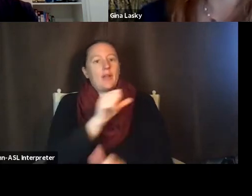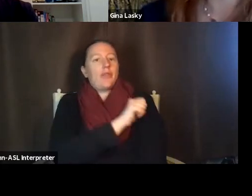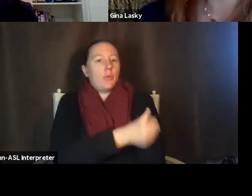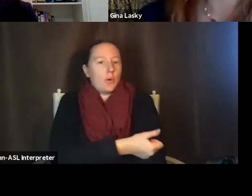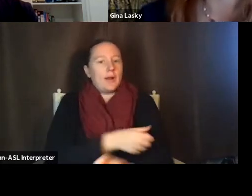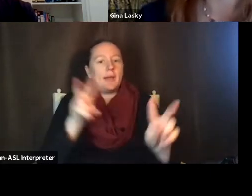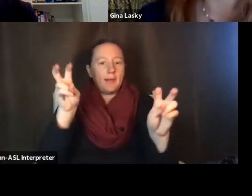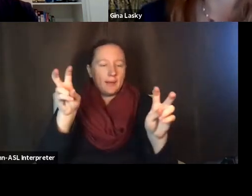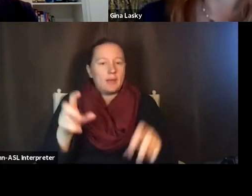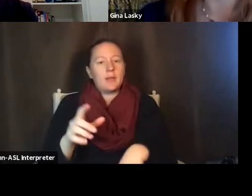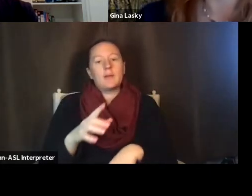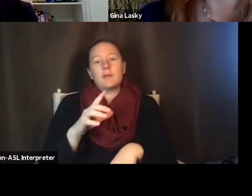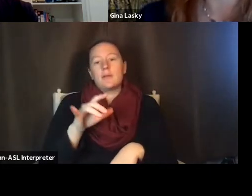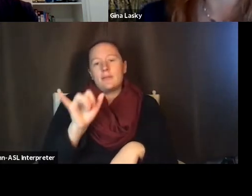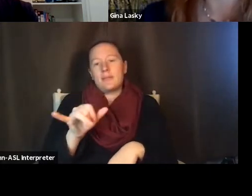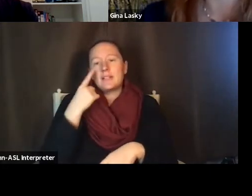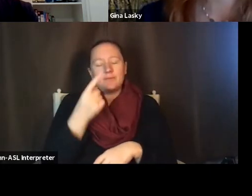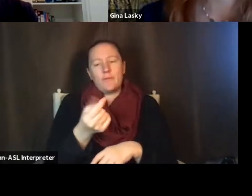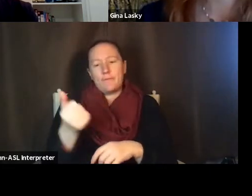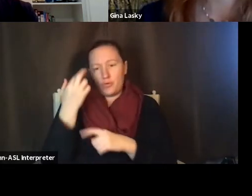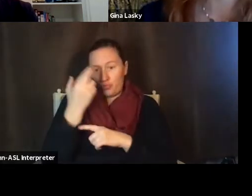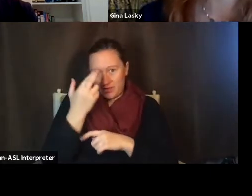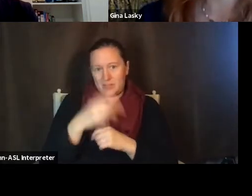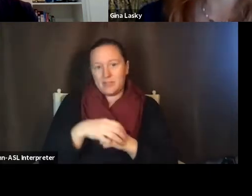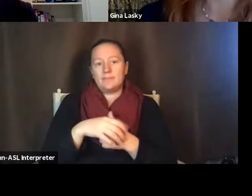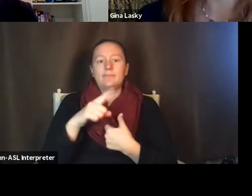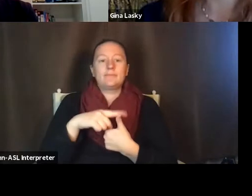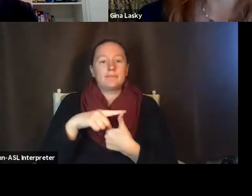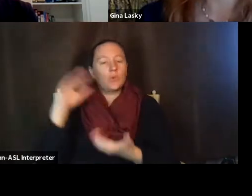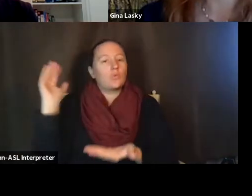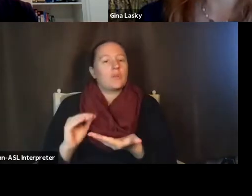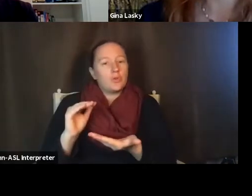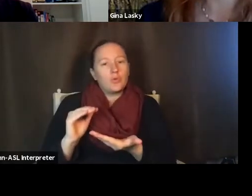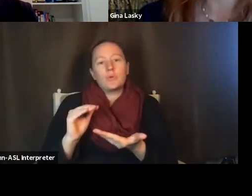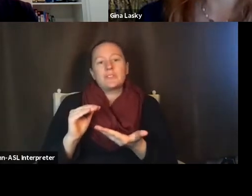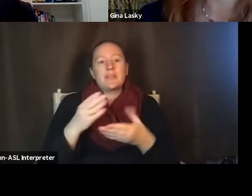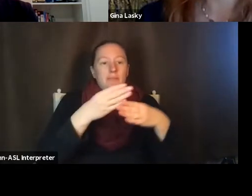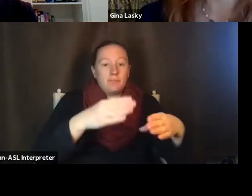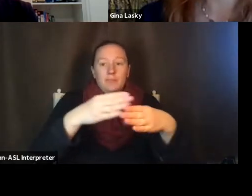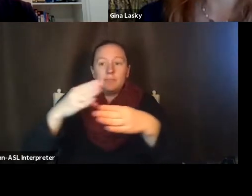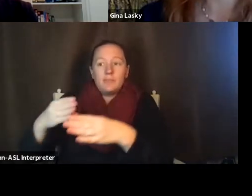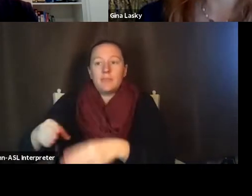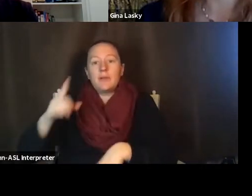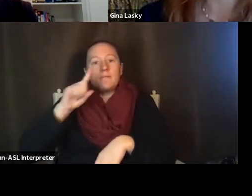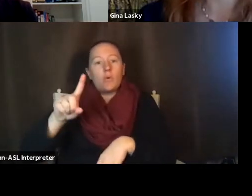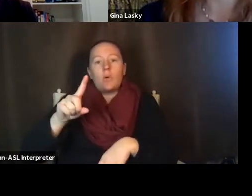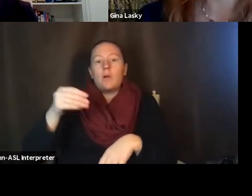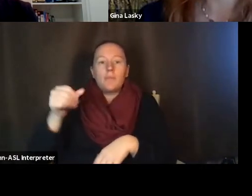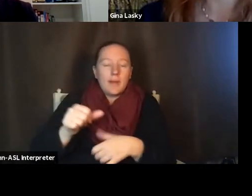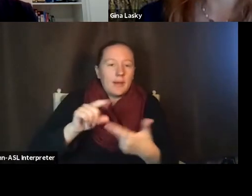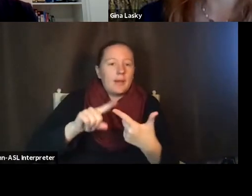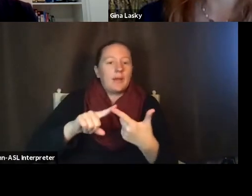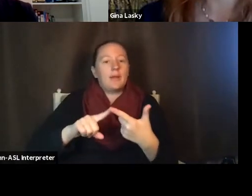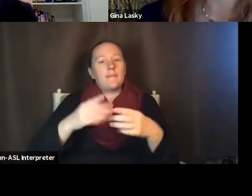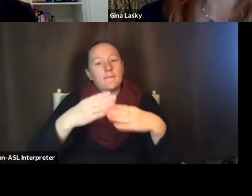for a couple of reasons that Shannon highlighted at the beginning. It really reduces the fragmentation of payment. It really reduces